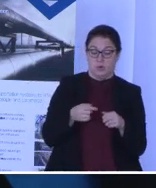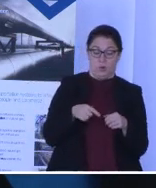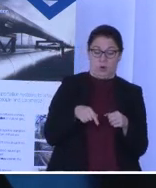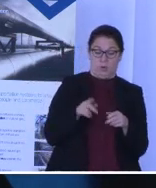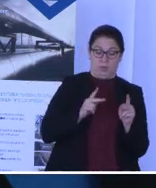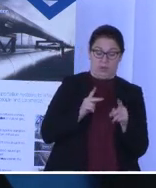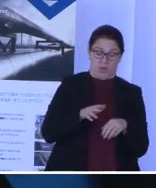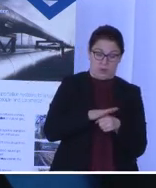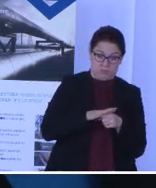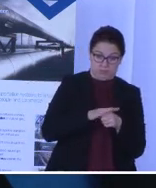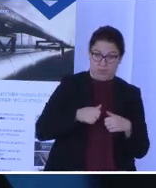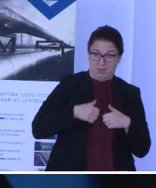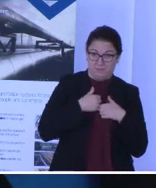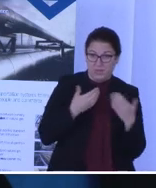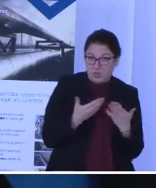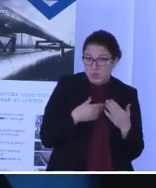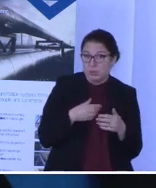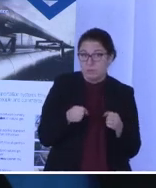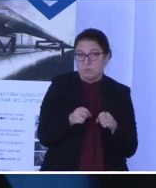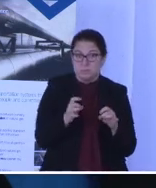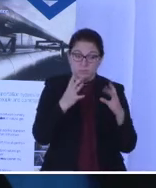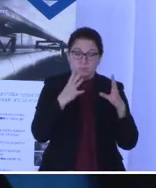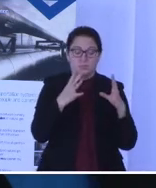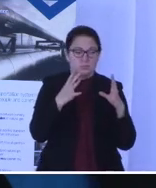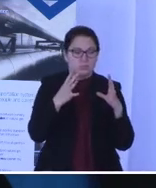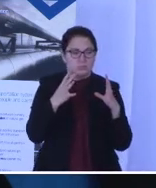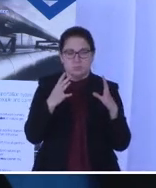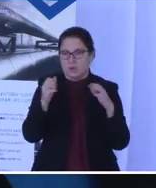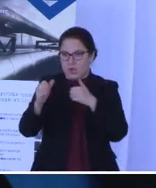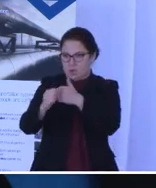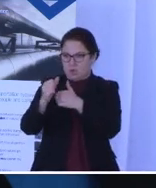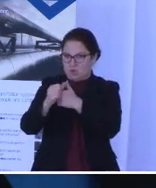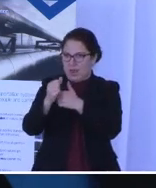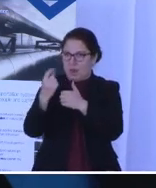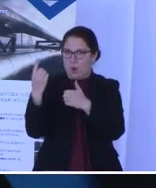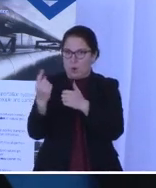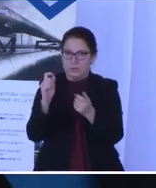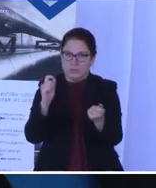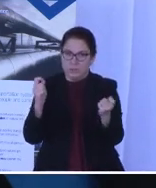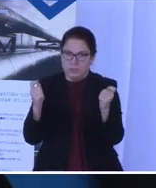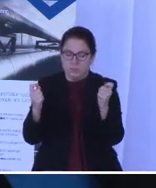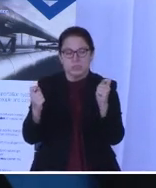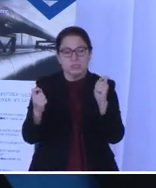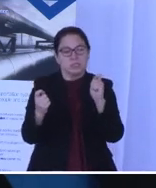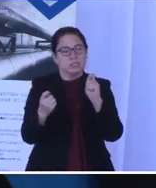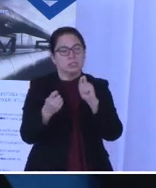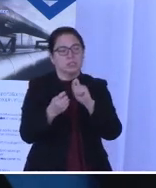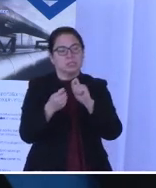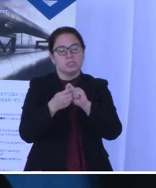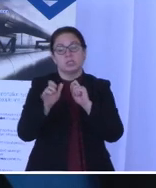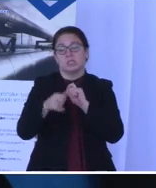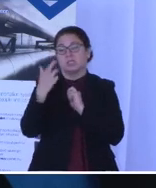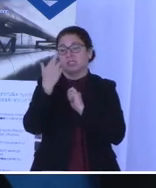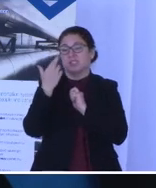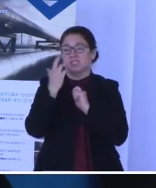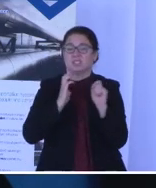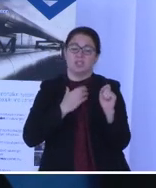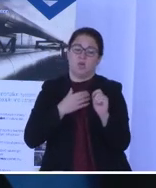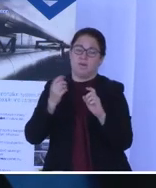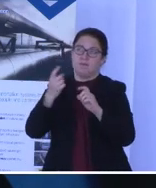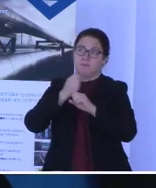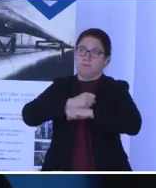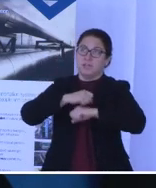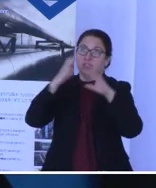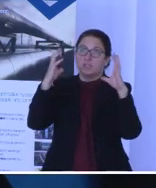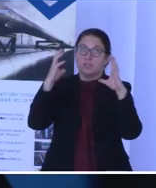threats from unmanned aircraft systems. The threat is dynamic. That's why we are, our vision statement, is